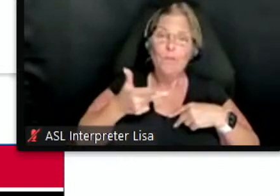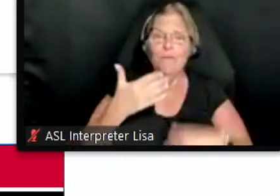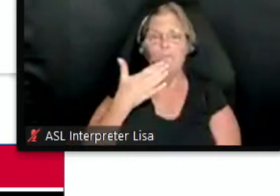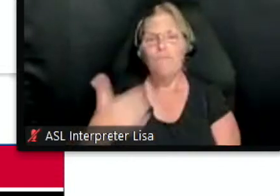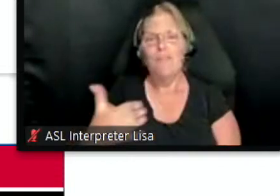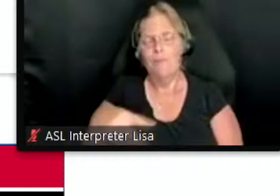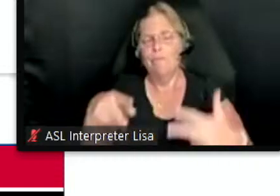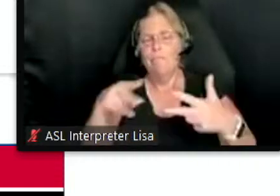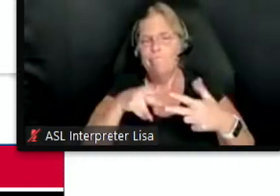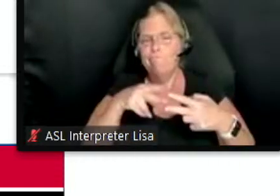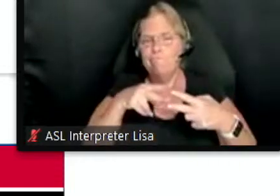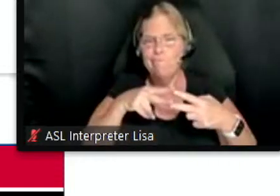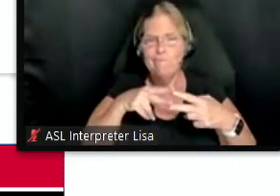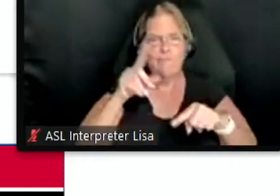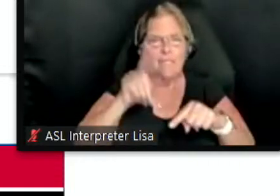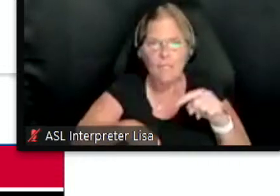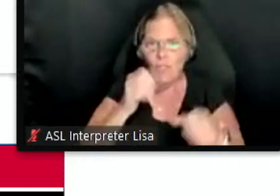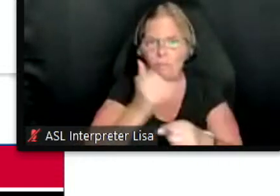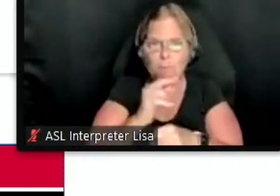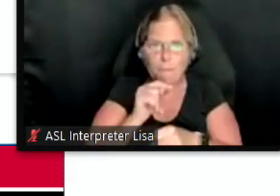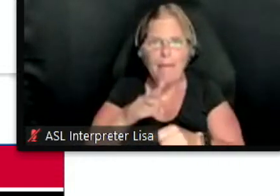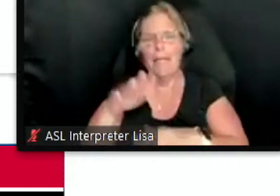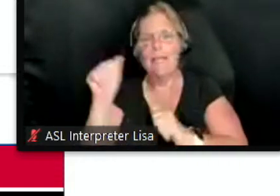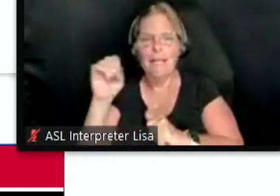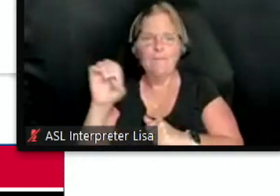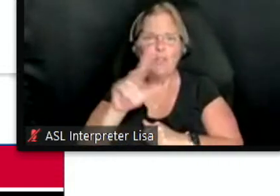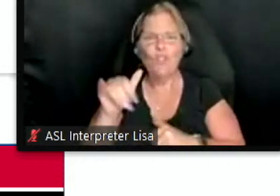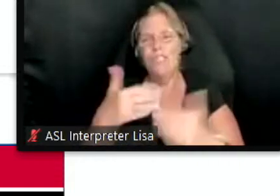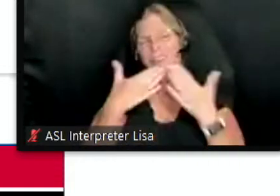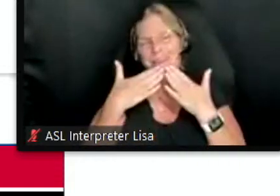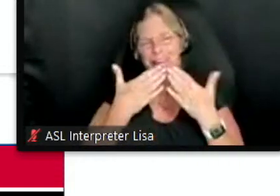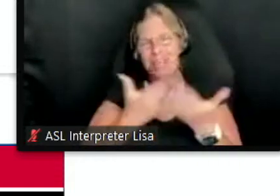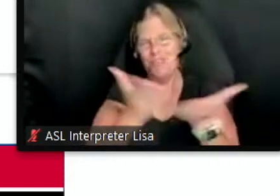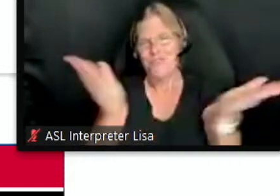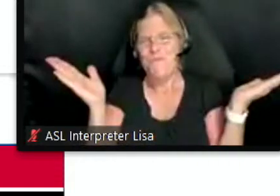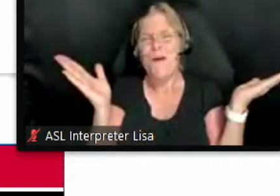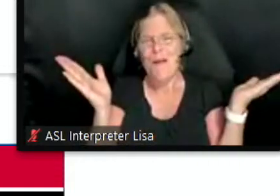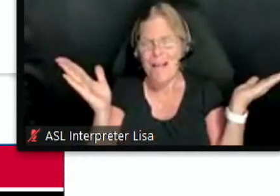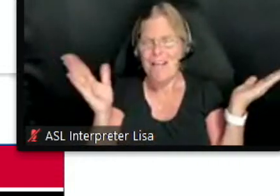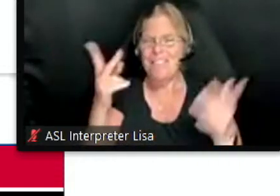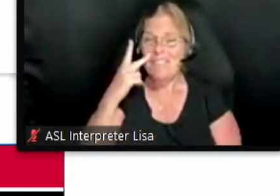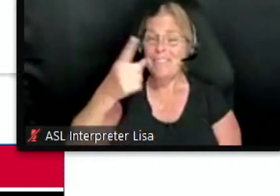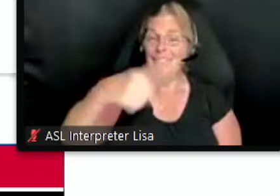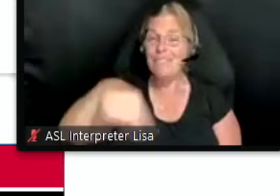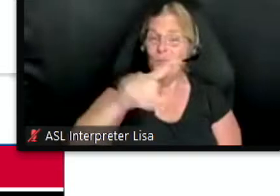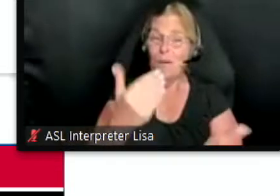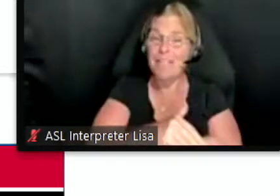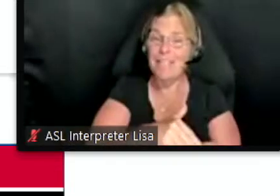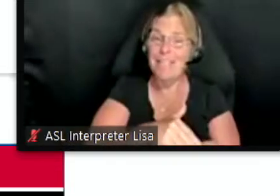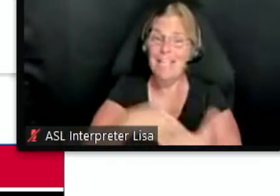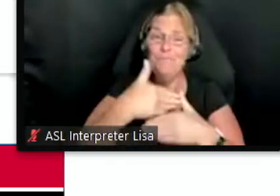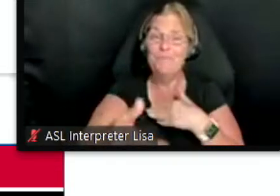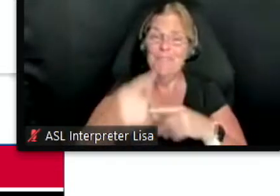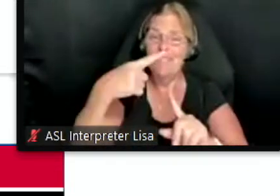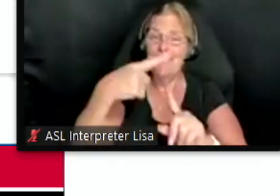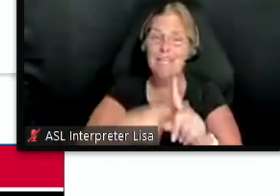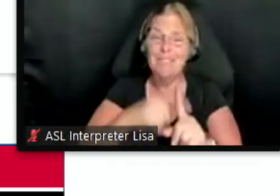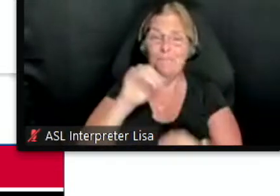either couldn't make it or had to leave early, but thank you all. And we will see you again next month, April